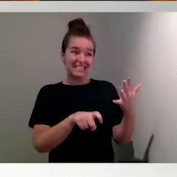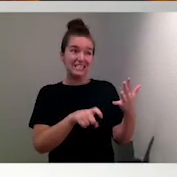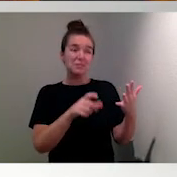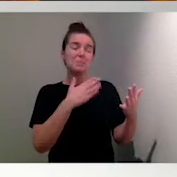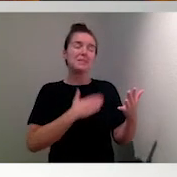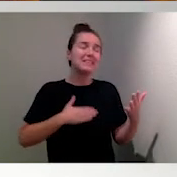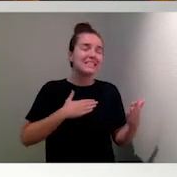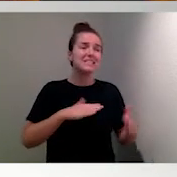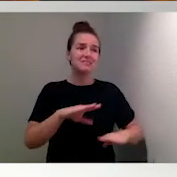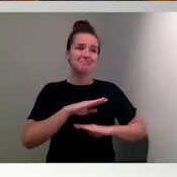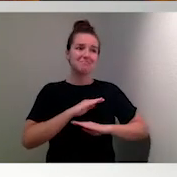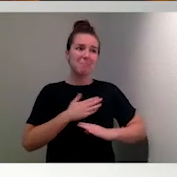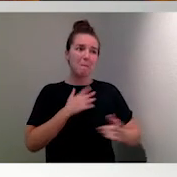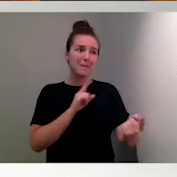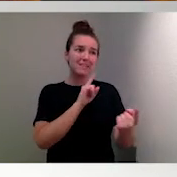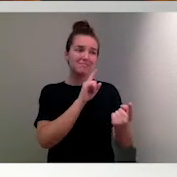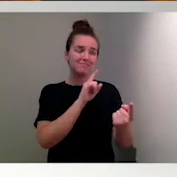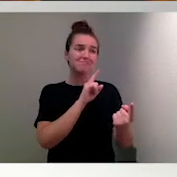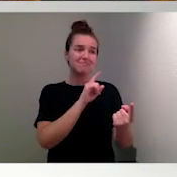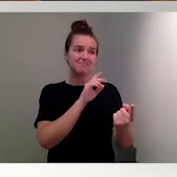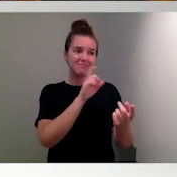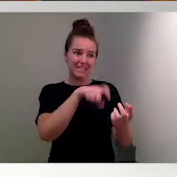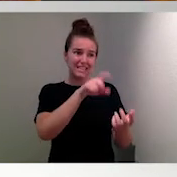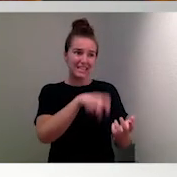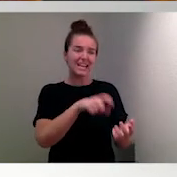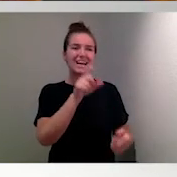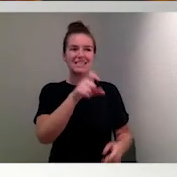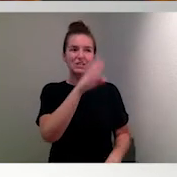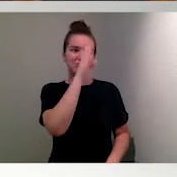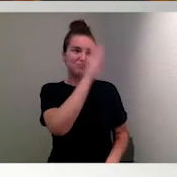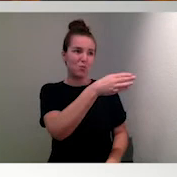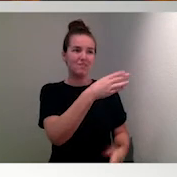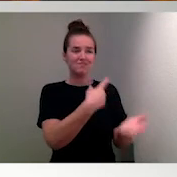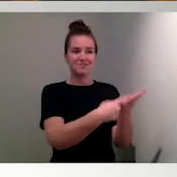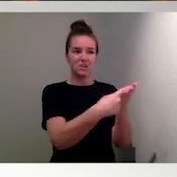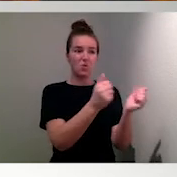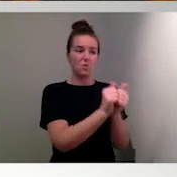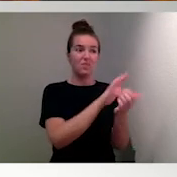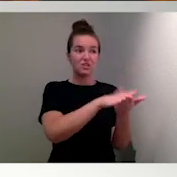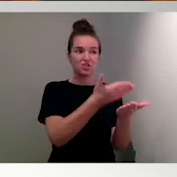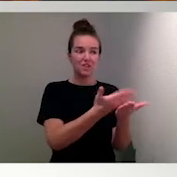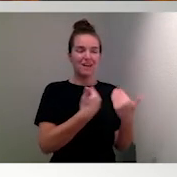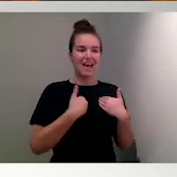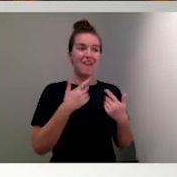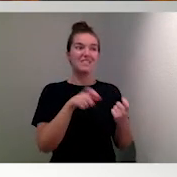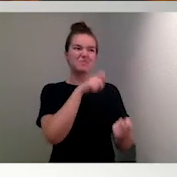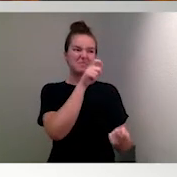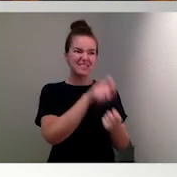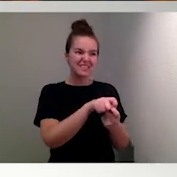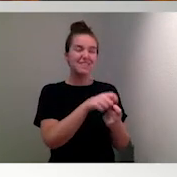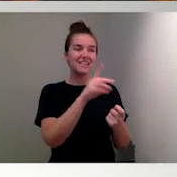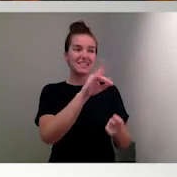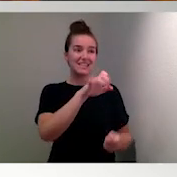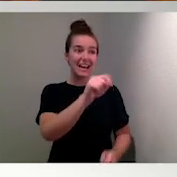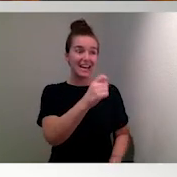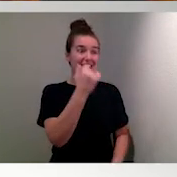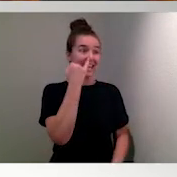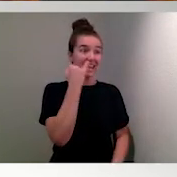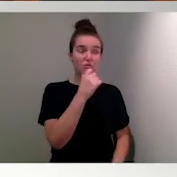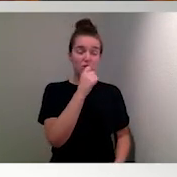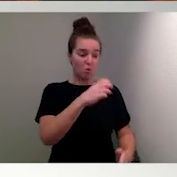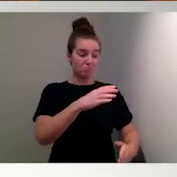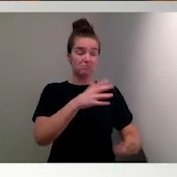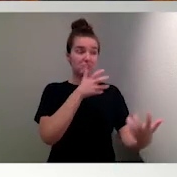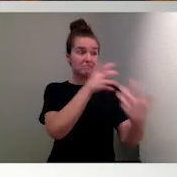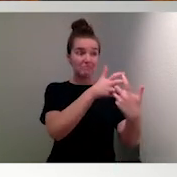directly to the chef because I have a very specific diet and I will be sick if we don't take care of my need. All right, let's answer one more question. Then I